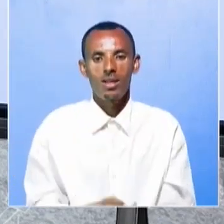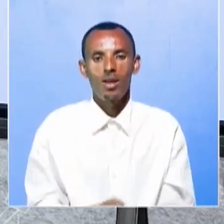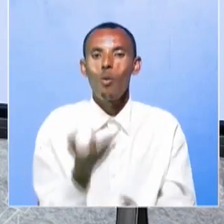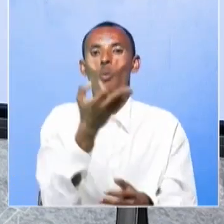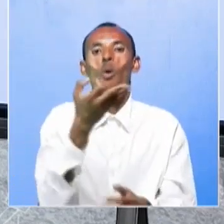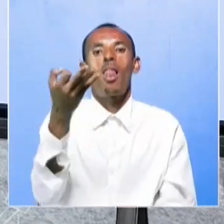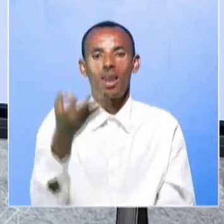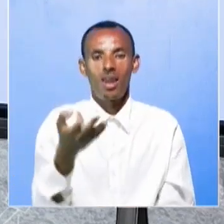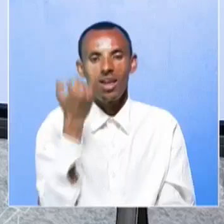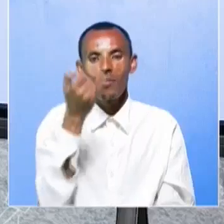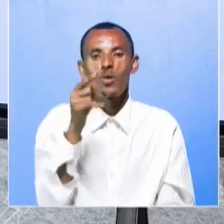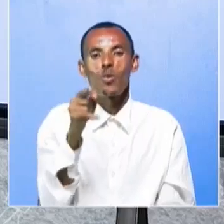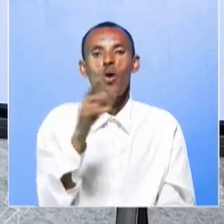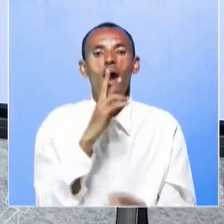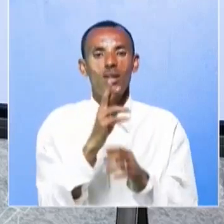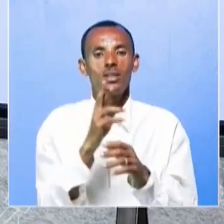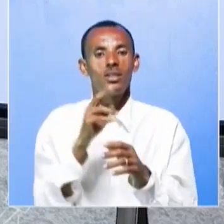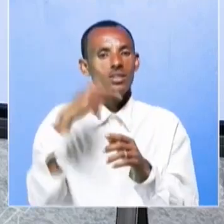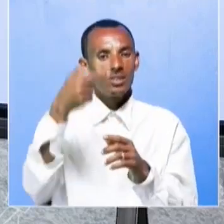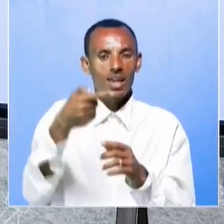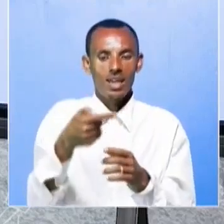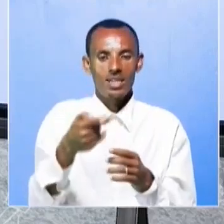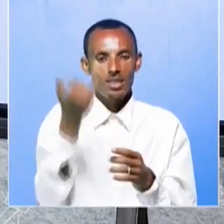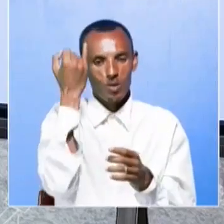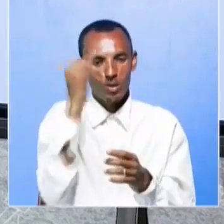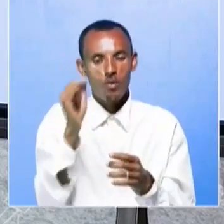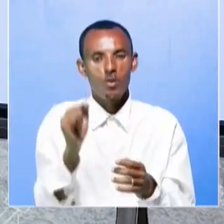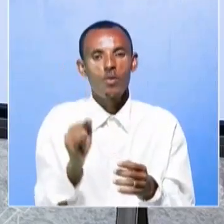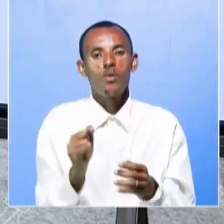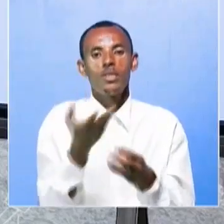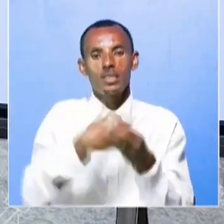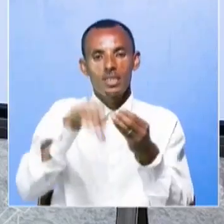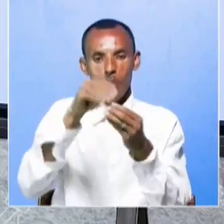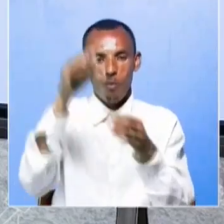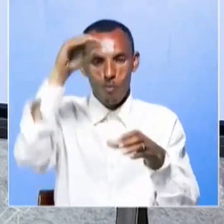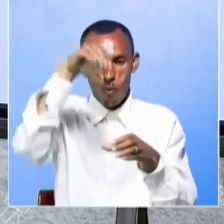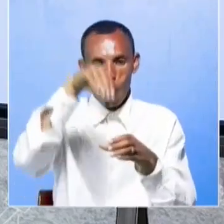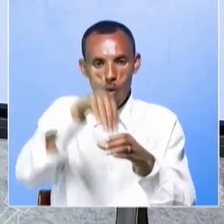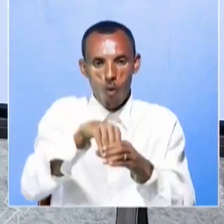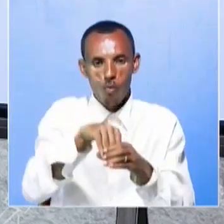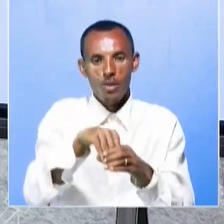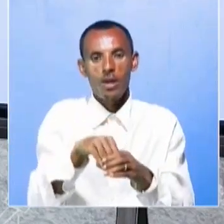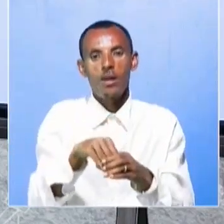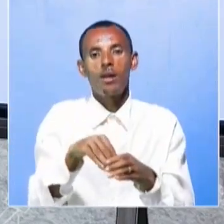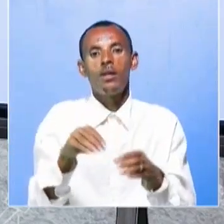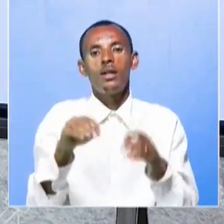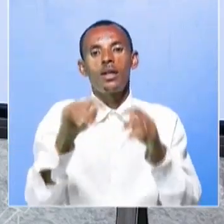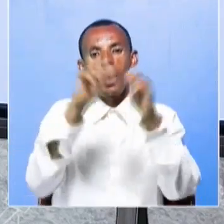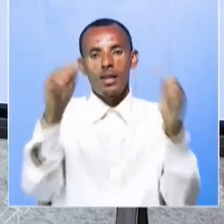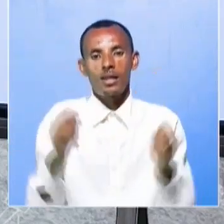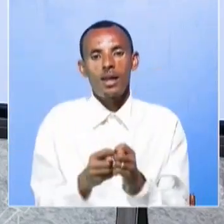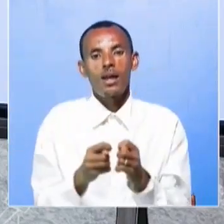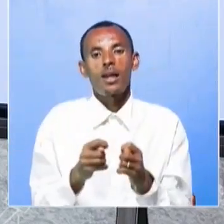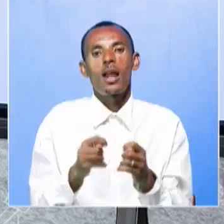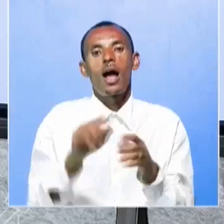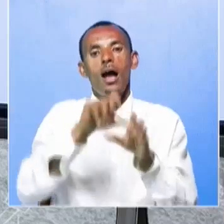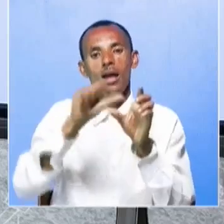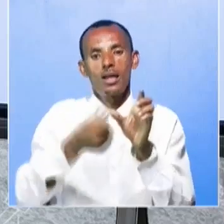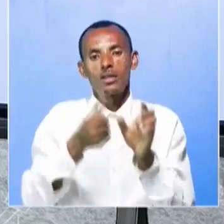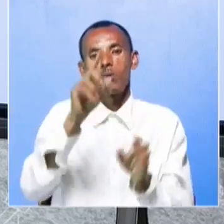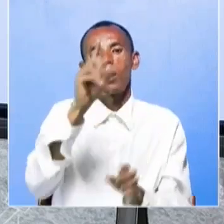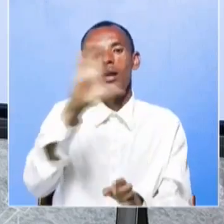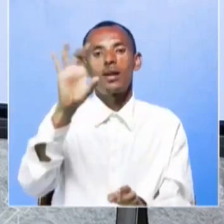Well, if you are saying that the concept of the sum of all the interior angles of a triangle is 180